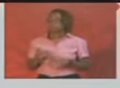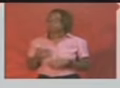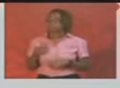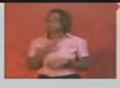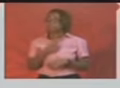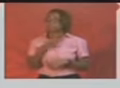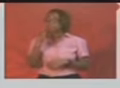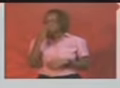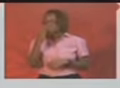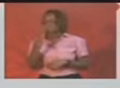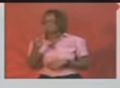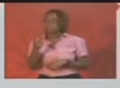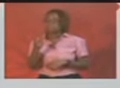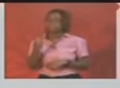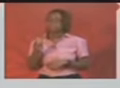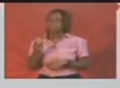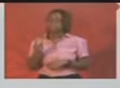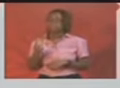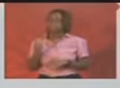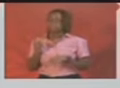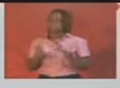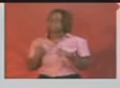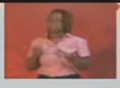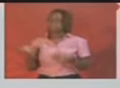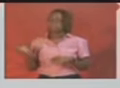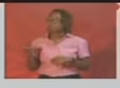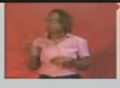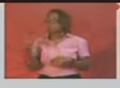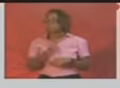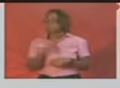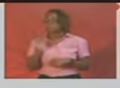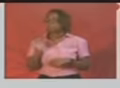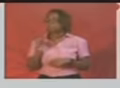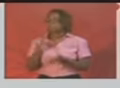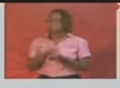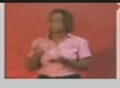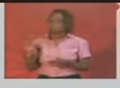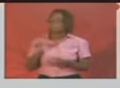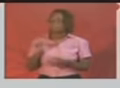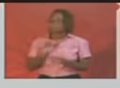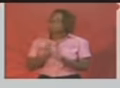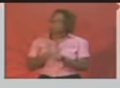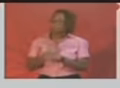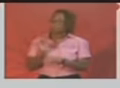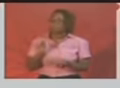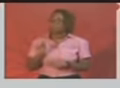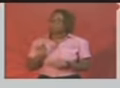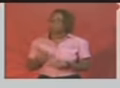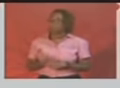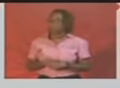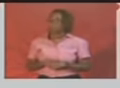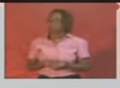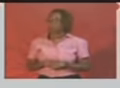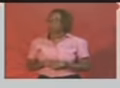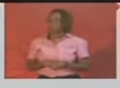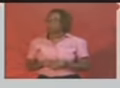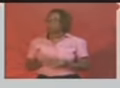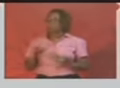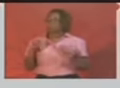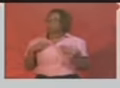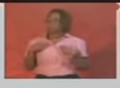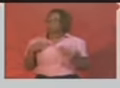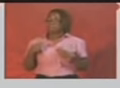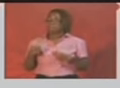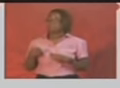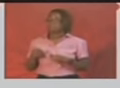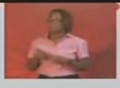come back with any significant infection. But the long COVID numbers, I can get to those figures from the clinics at the North Central Regional Health Authority